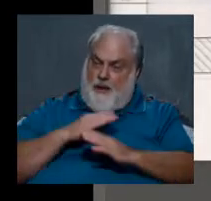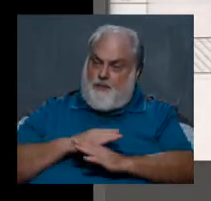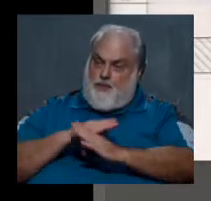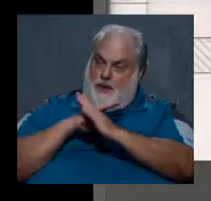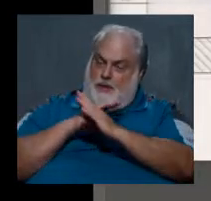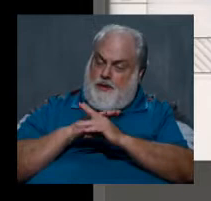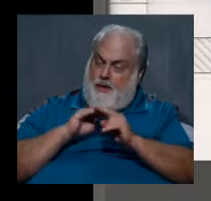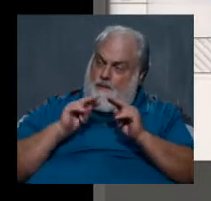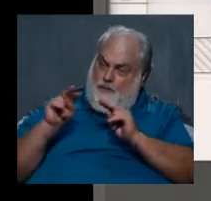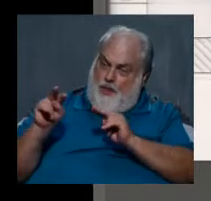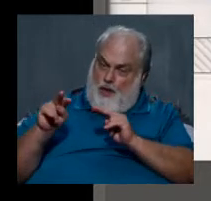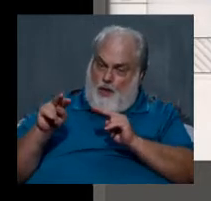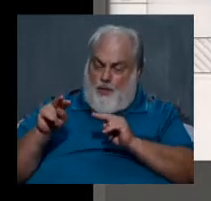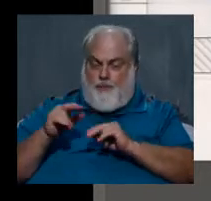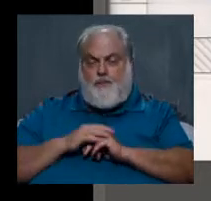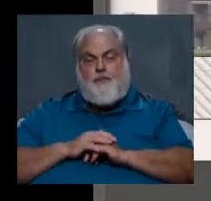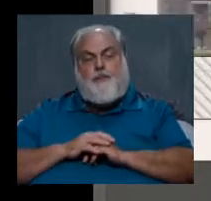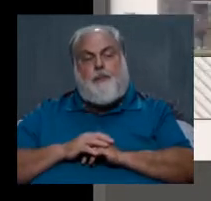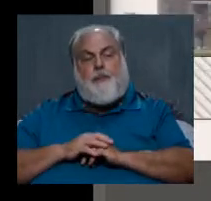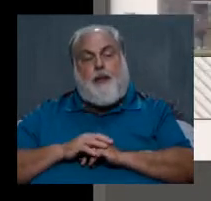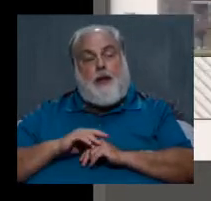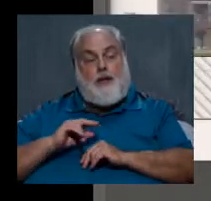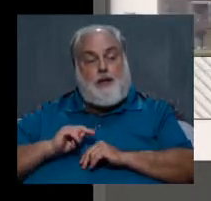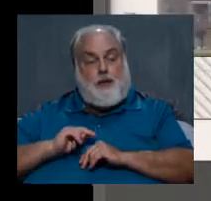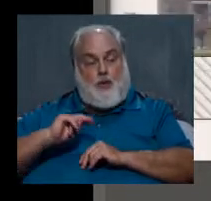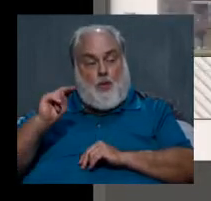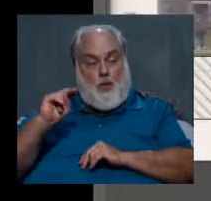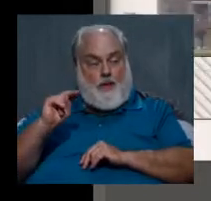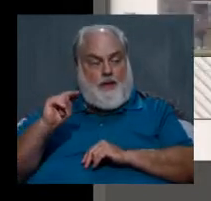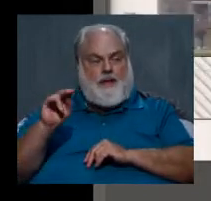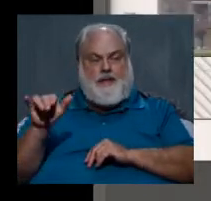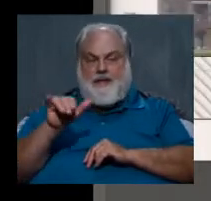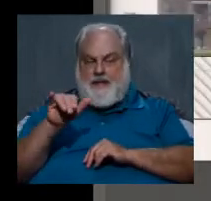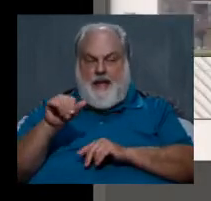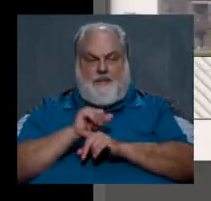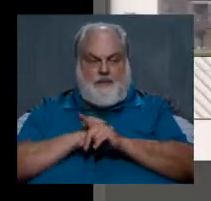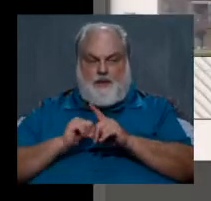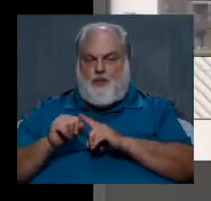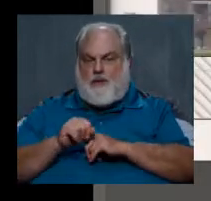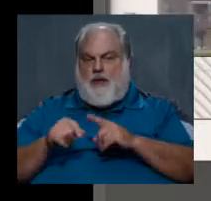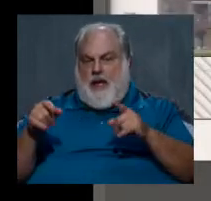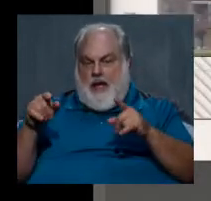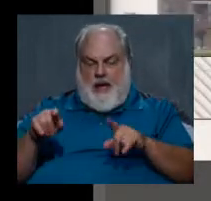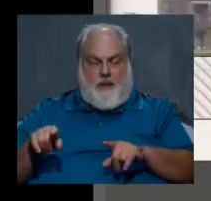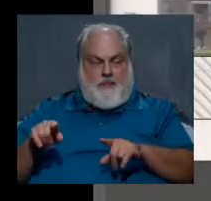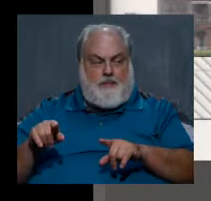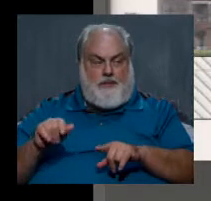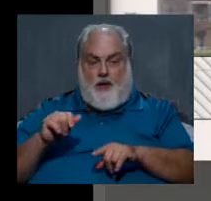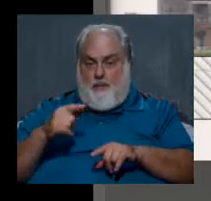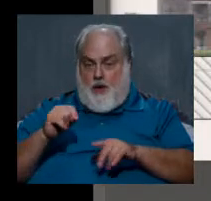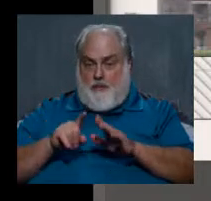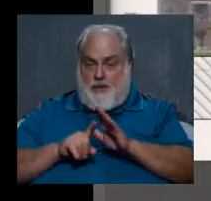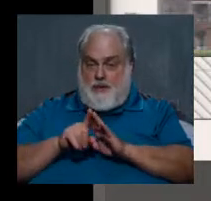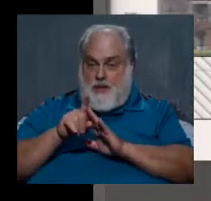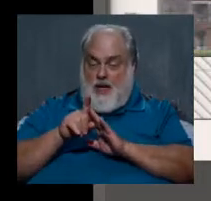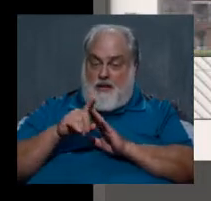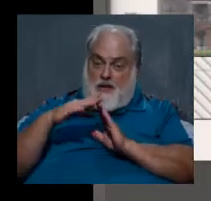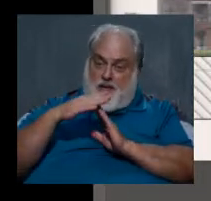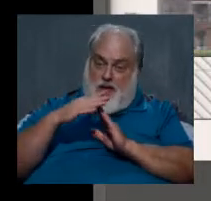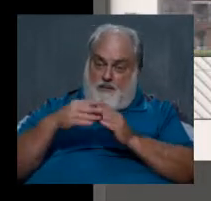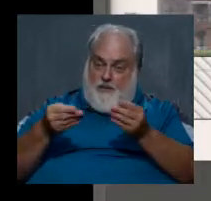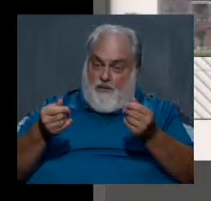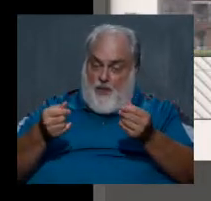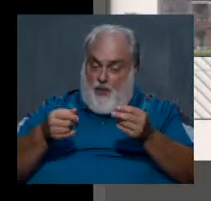well. Looking to the north, the same situation really applies. Looking at those houses